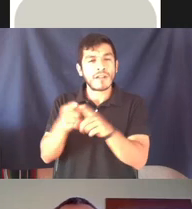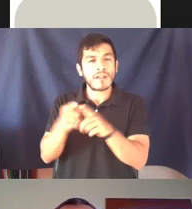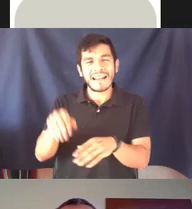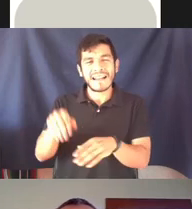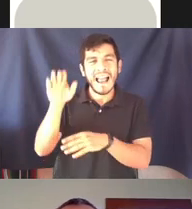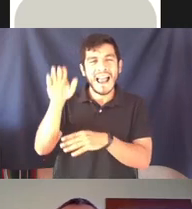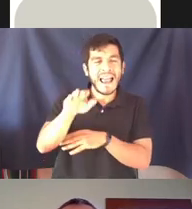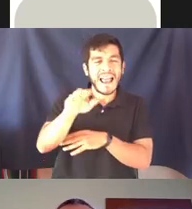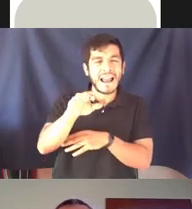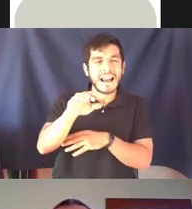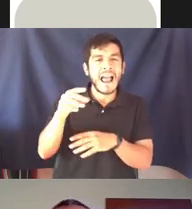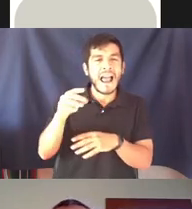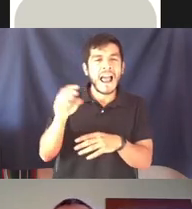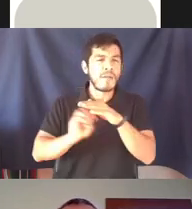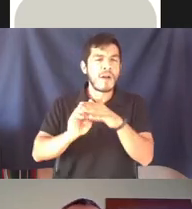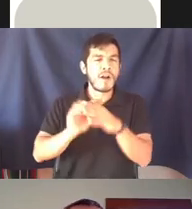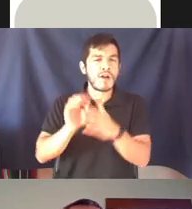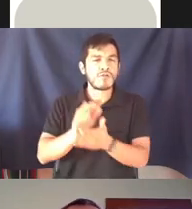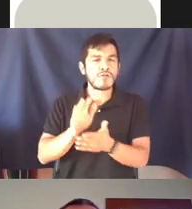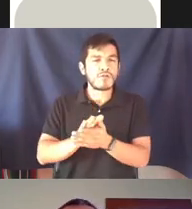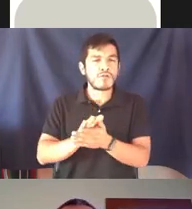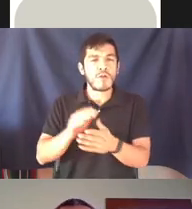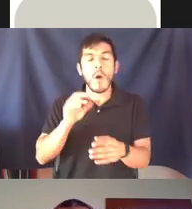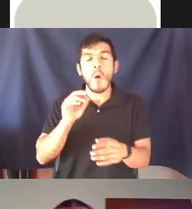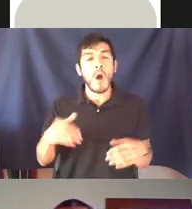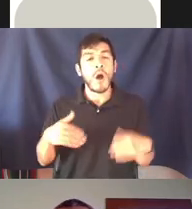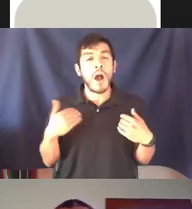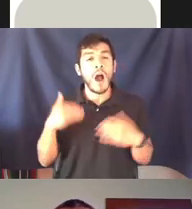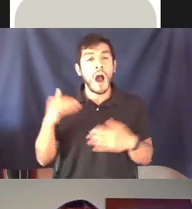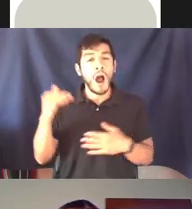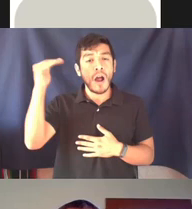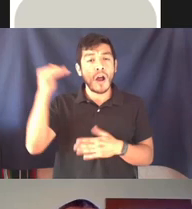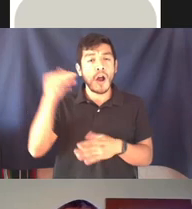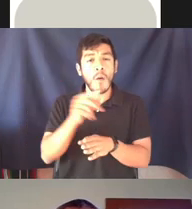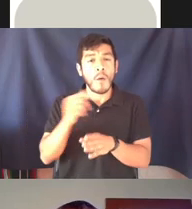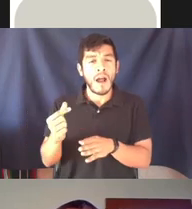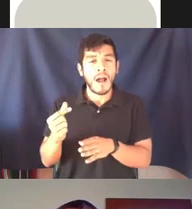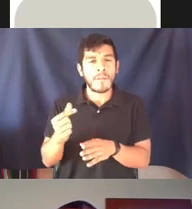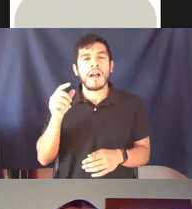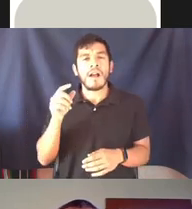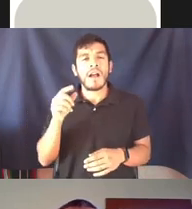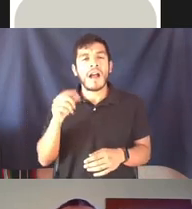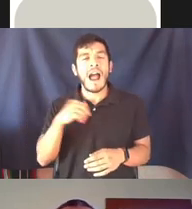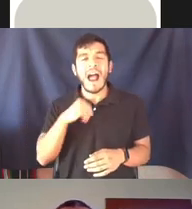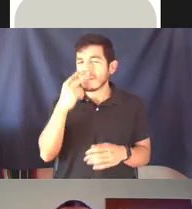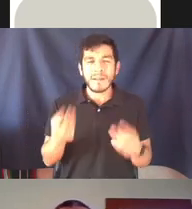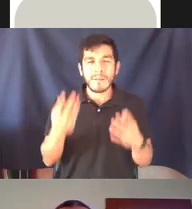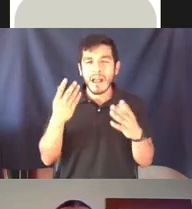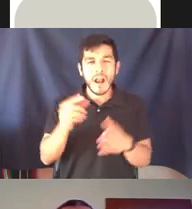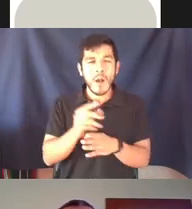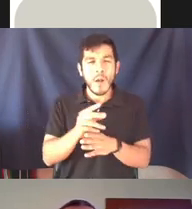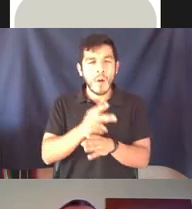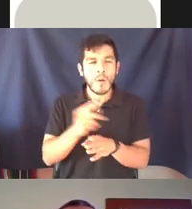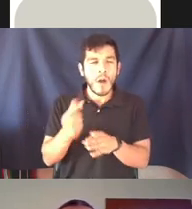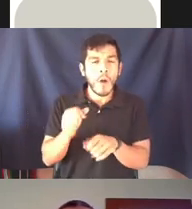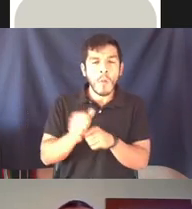programs working with first graders, second graders, kindergartners or younger, although they are out there. I think